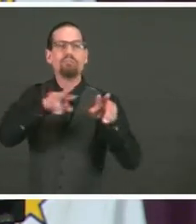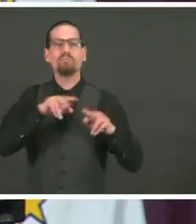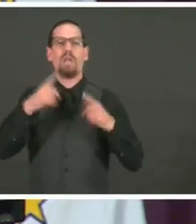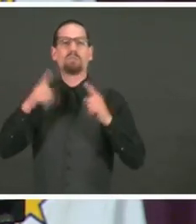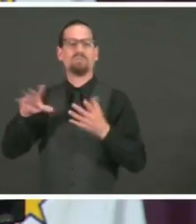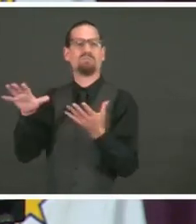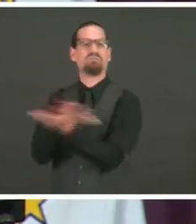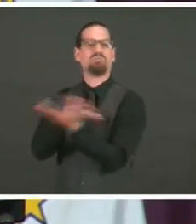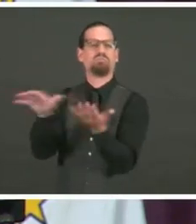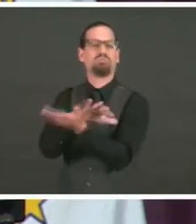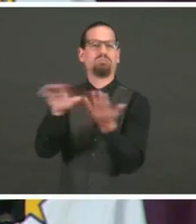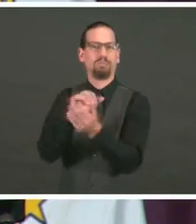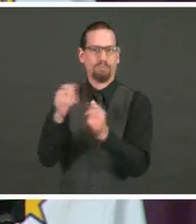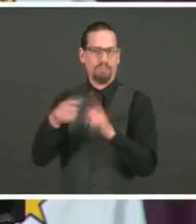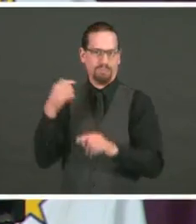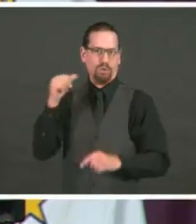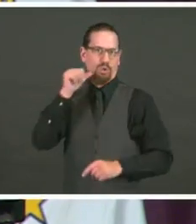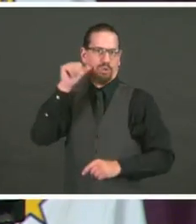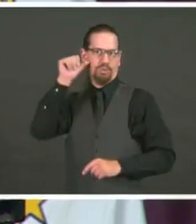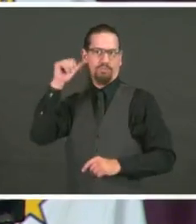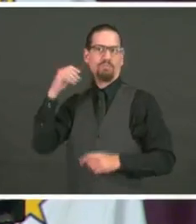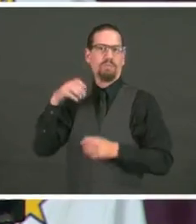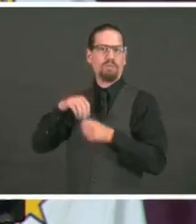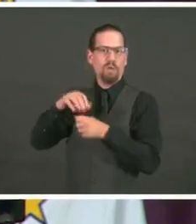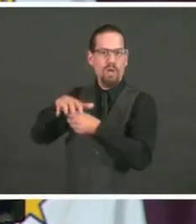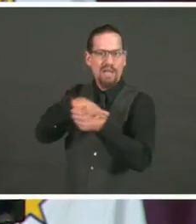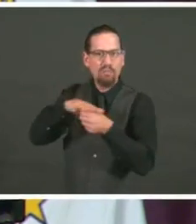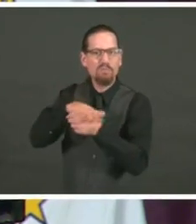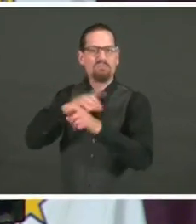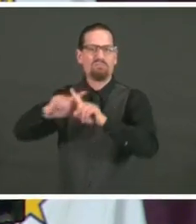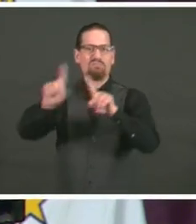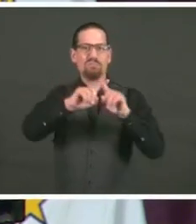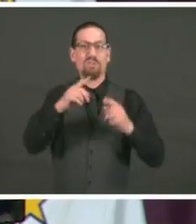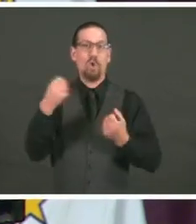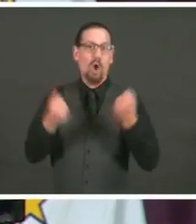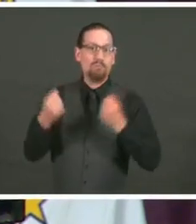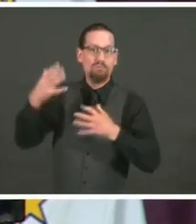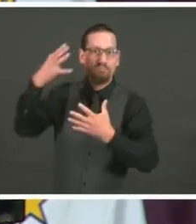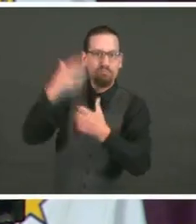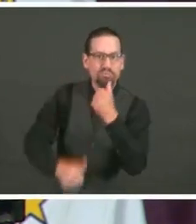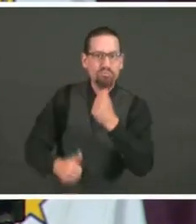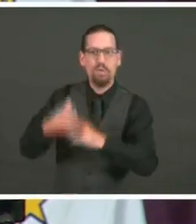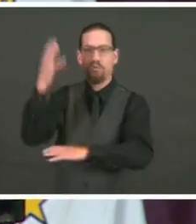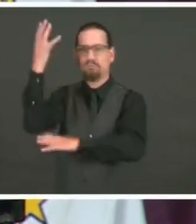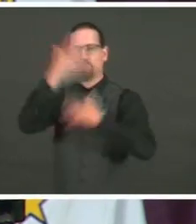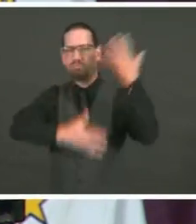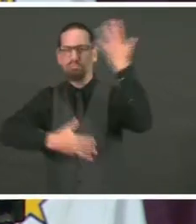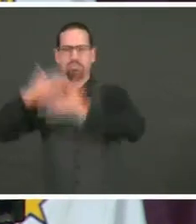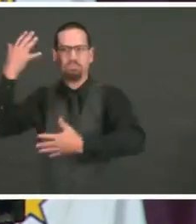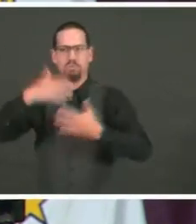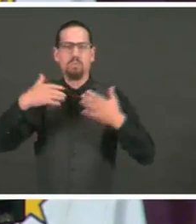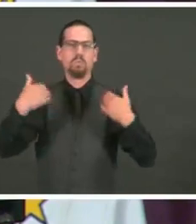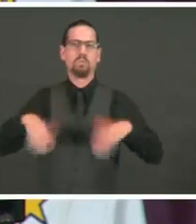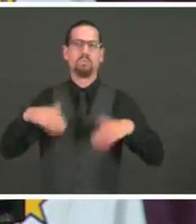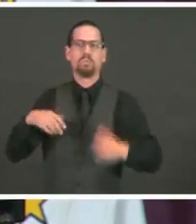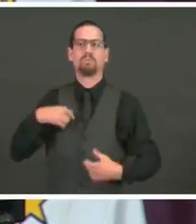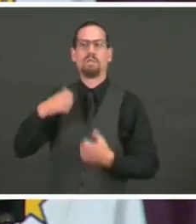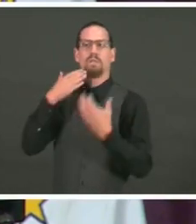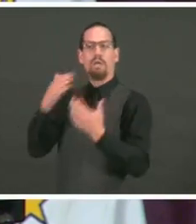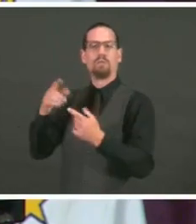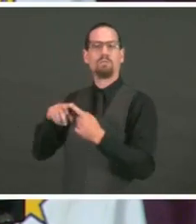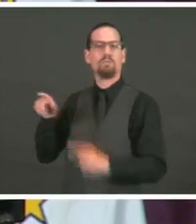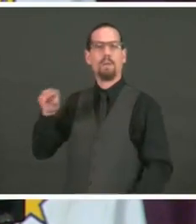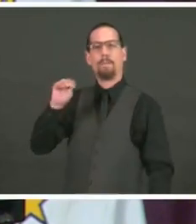to their homes or their cars. I want to thank Director Mark Pappas for doing a good job managing this.